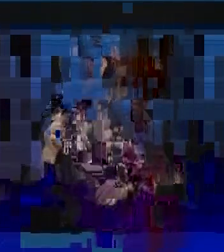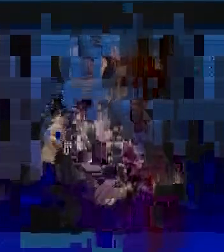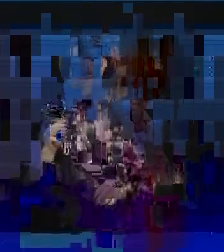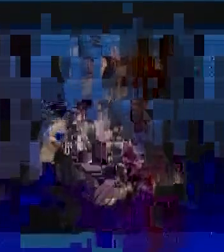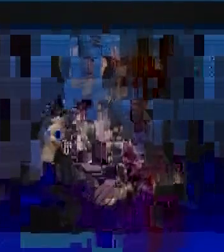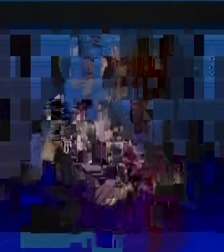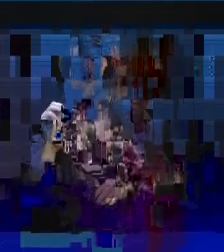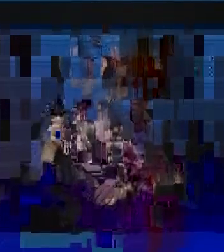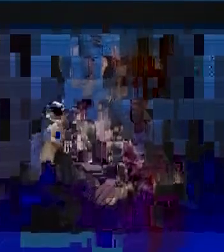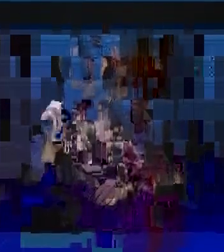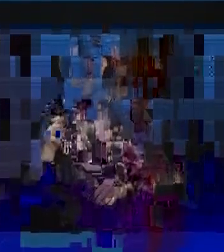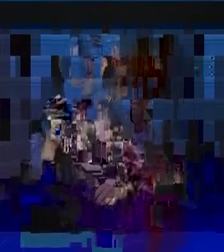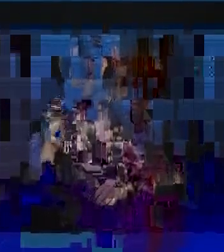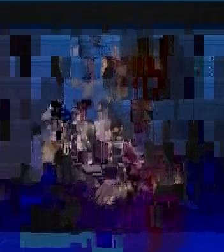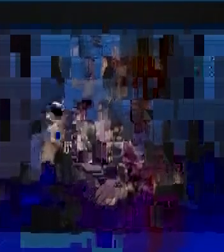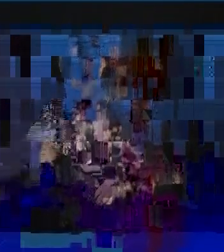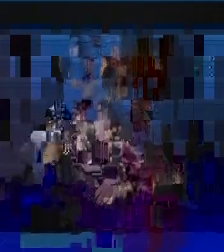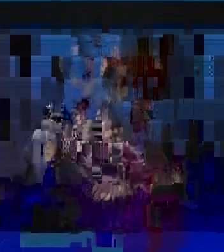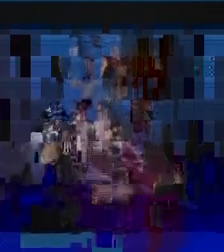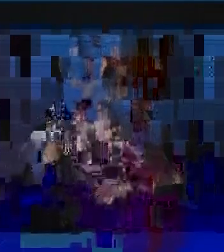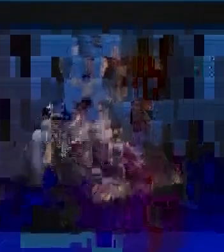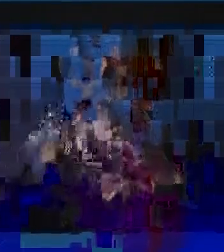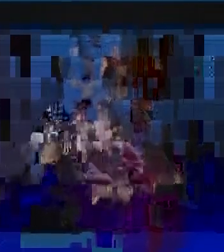Letchworth Canyon of